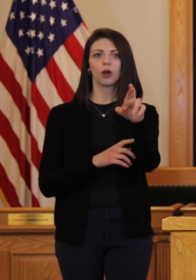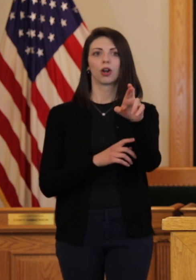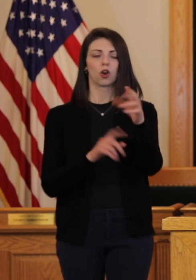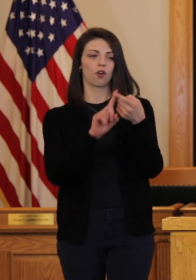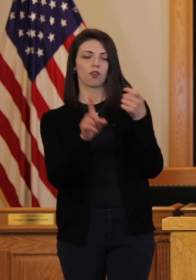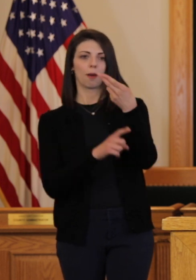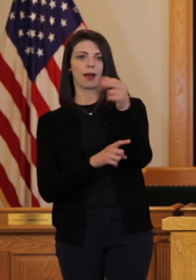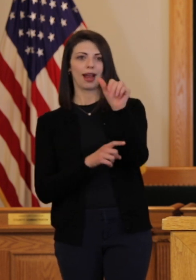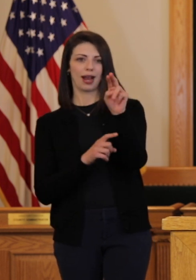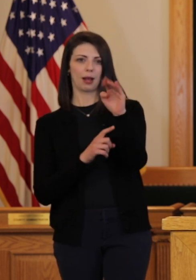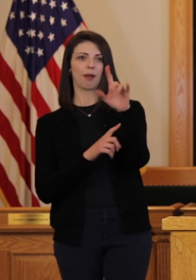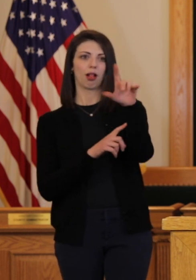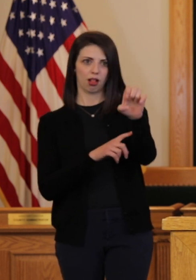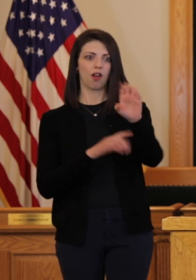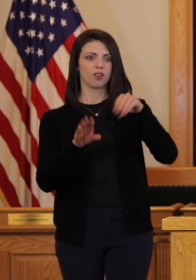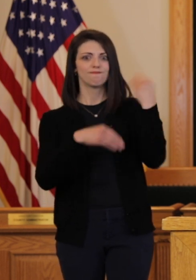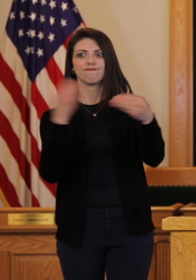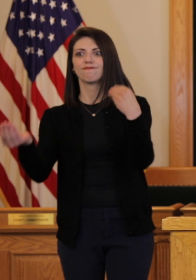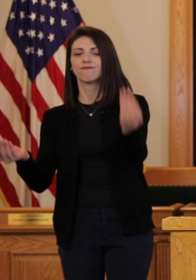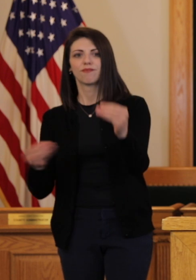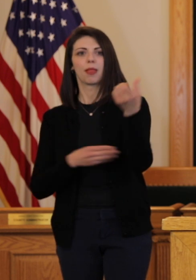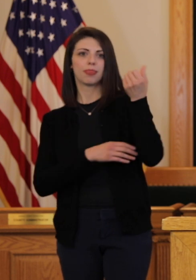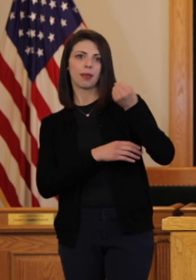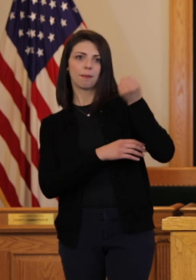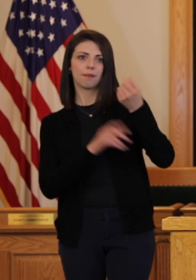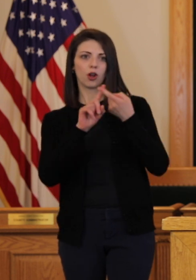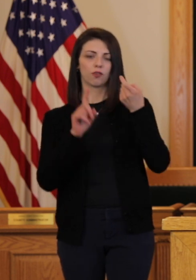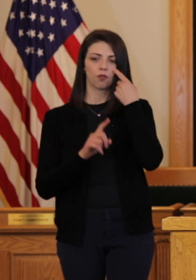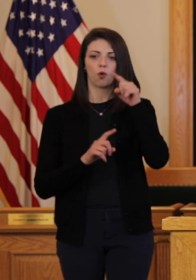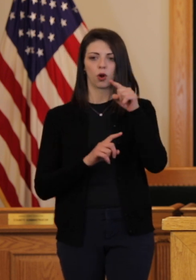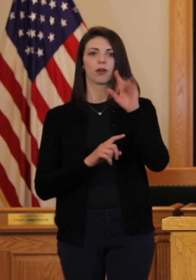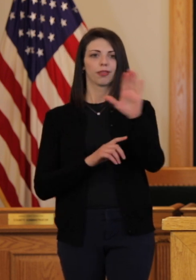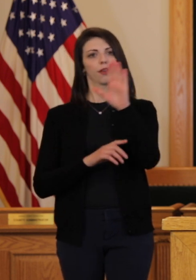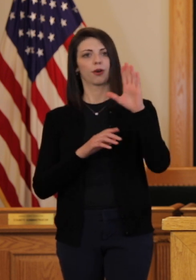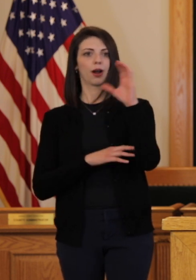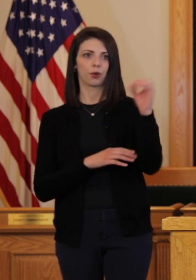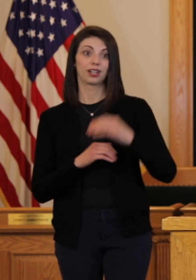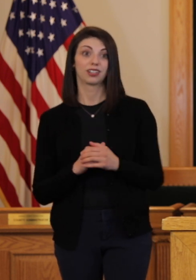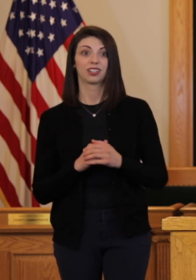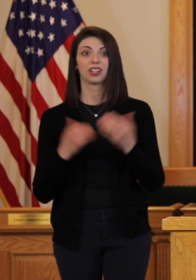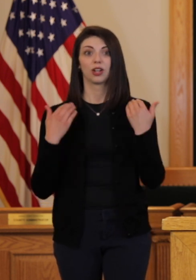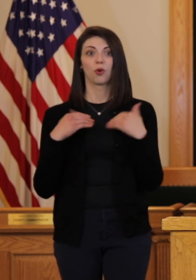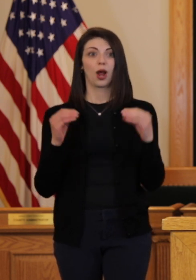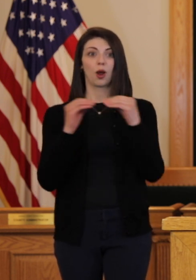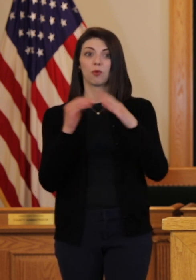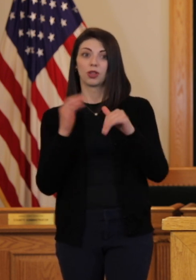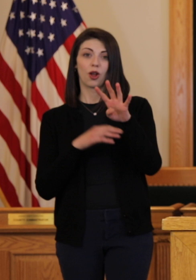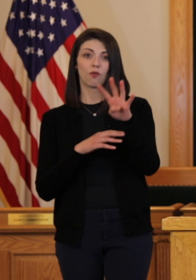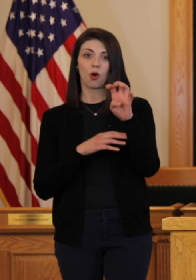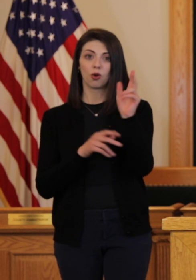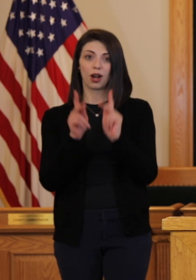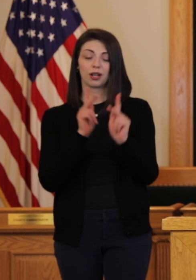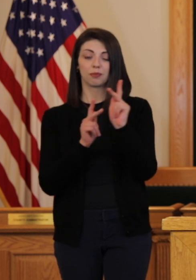County. In Central Square, we served more than 400 households in just about an hour. Everything flowed smoothly and the traffic was